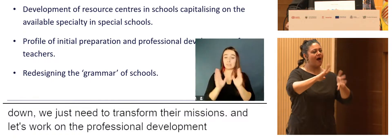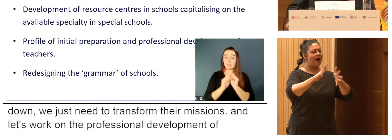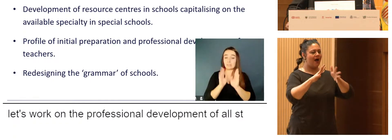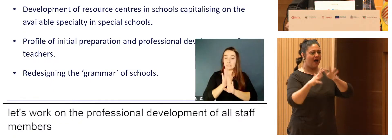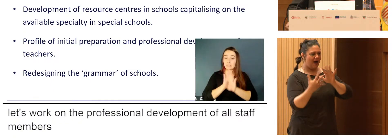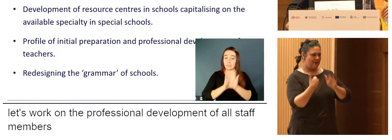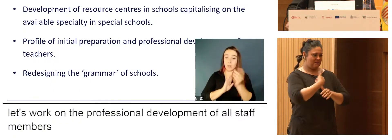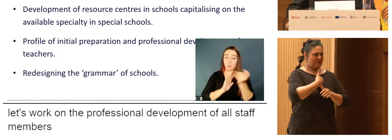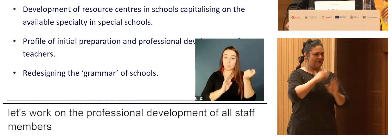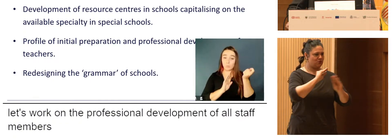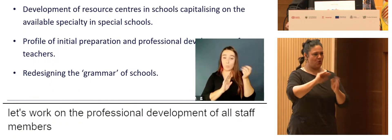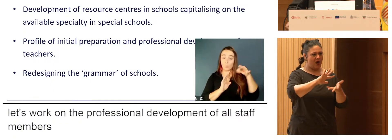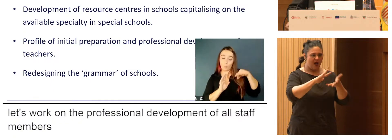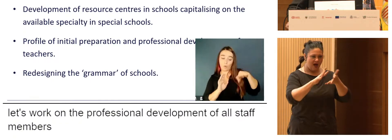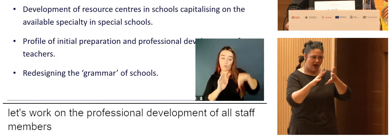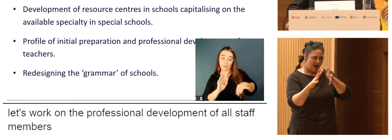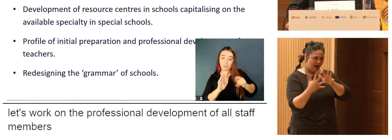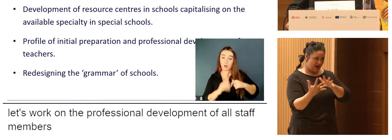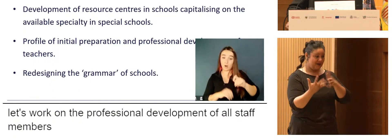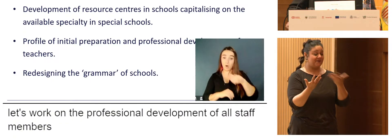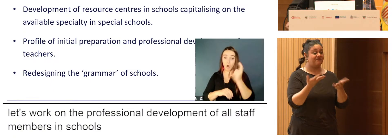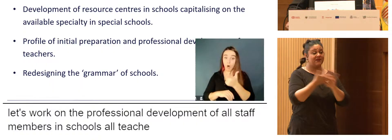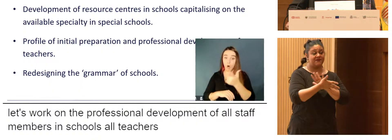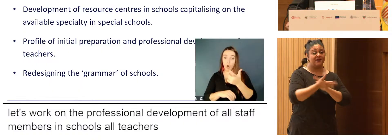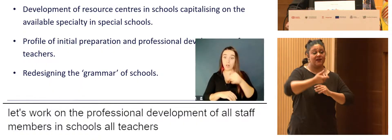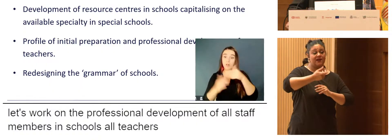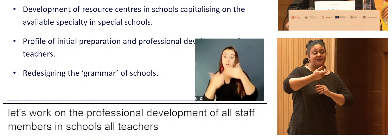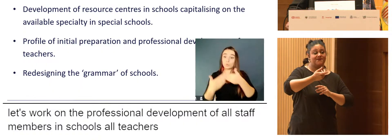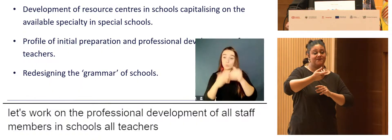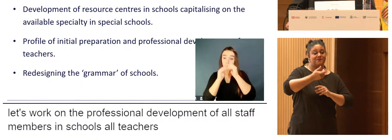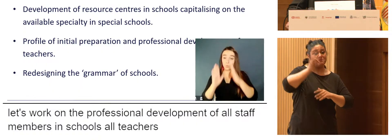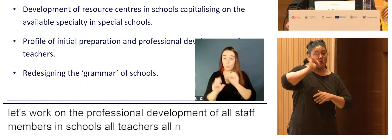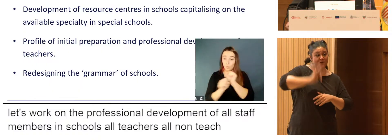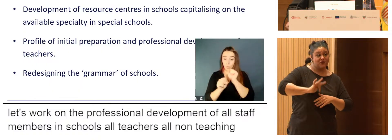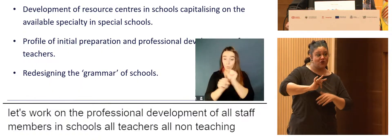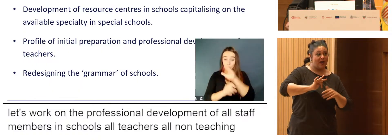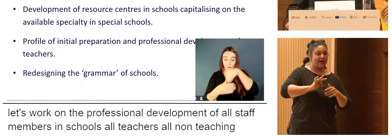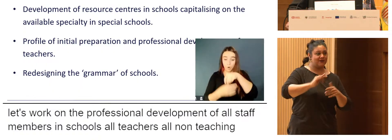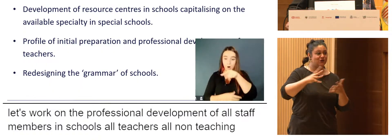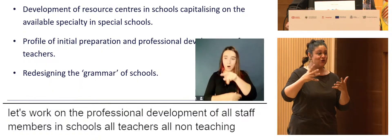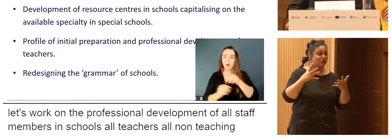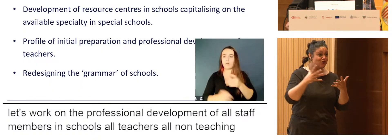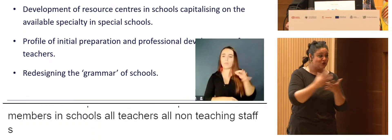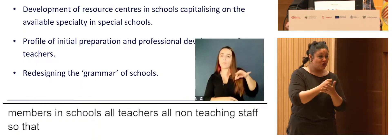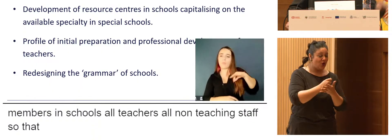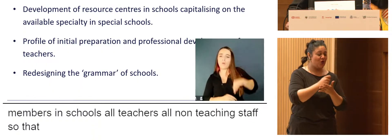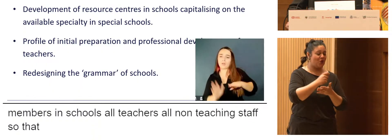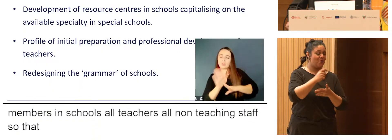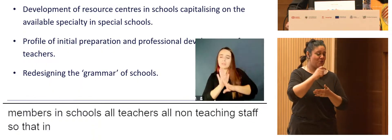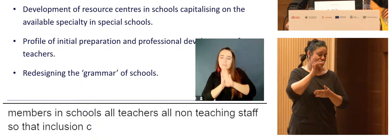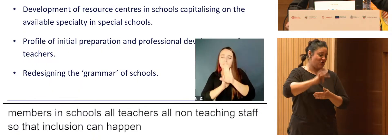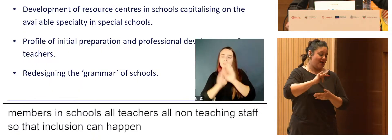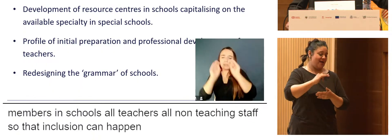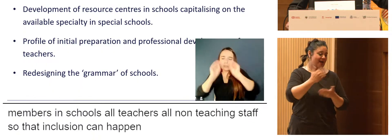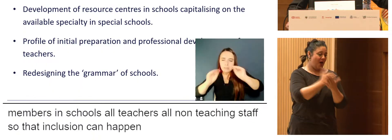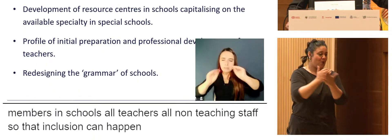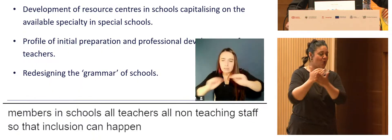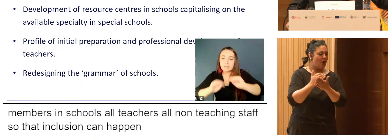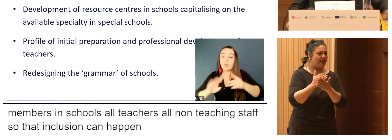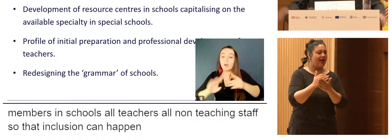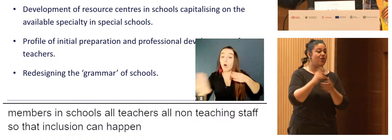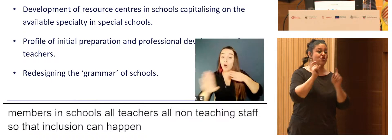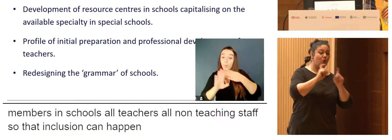in schools, all teachers, all non-teaching staff, so that inclusion can happen inside the